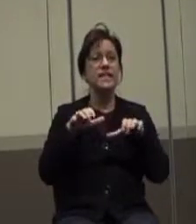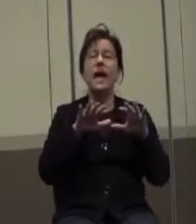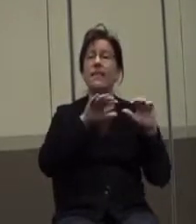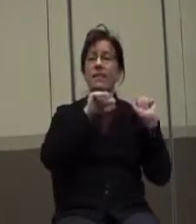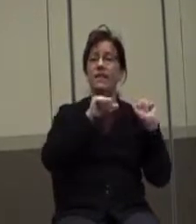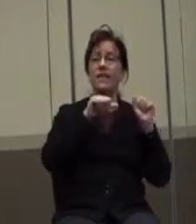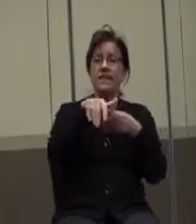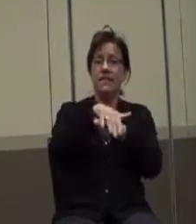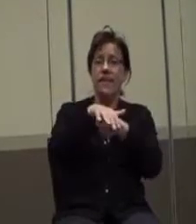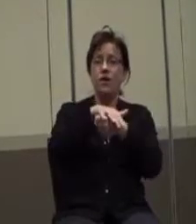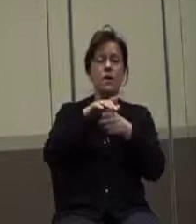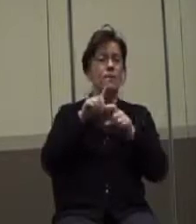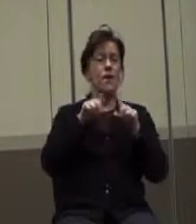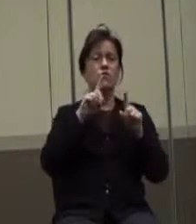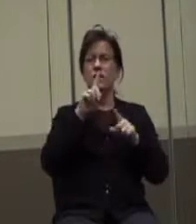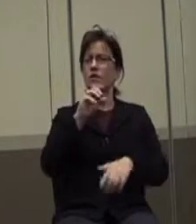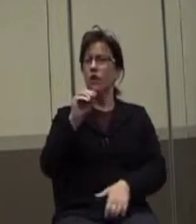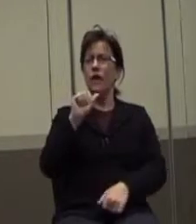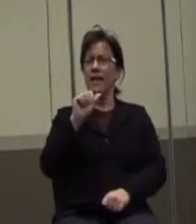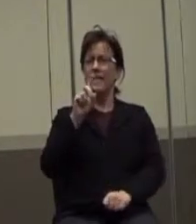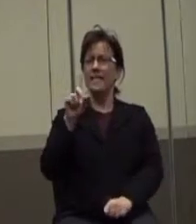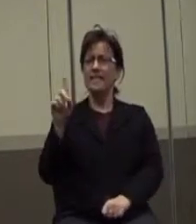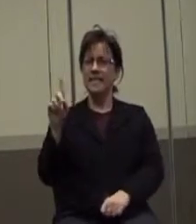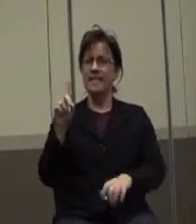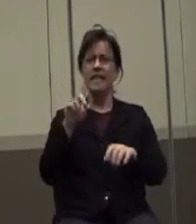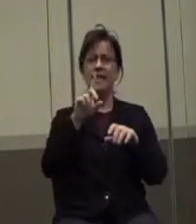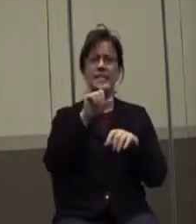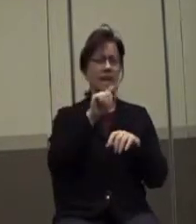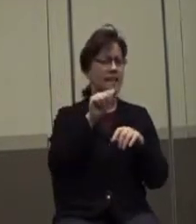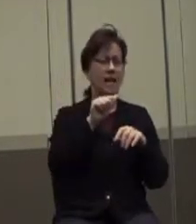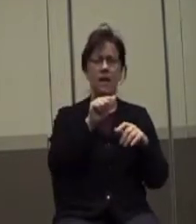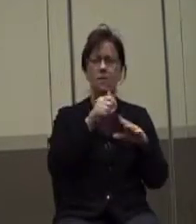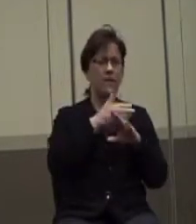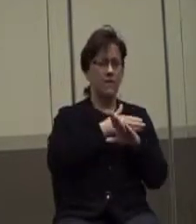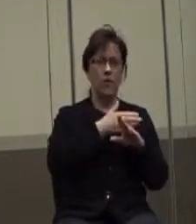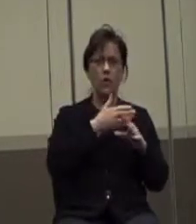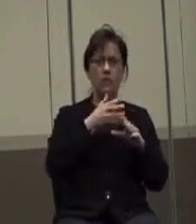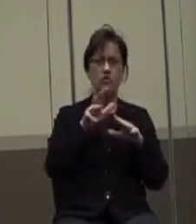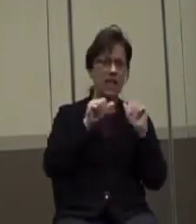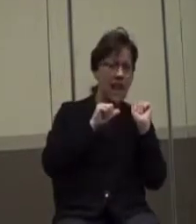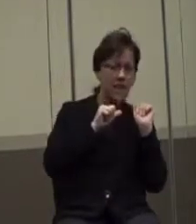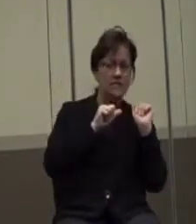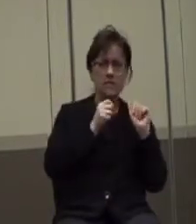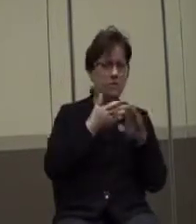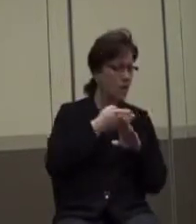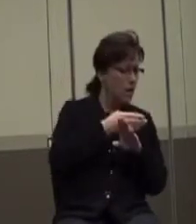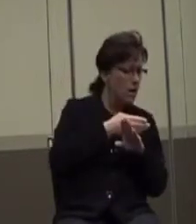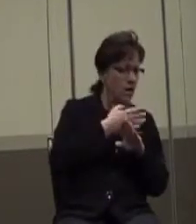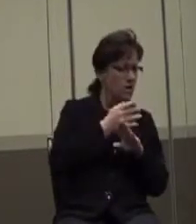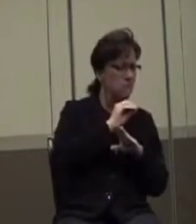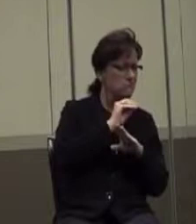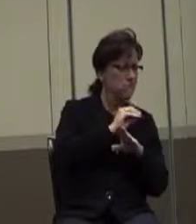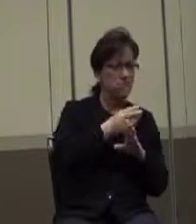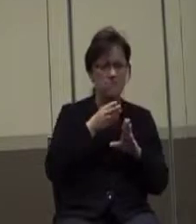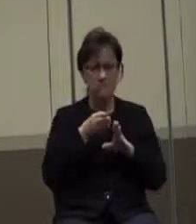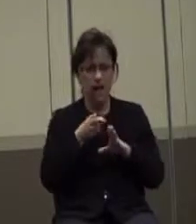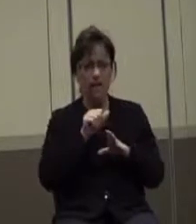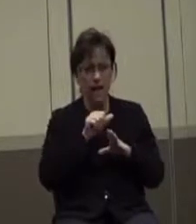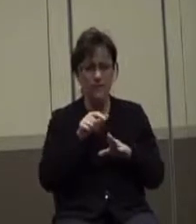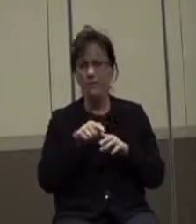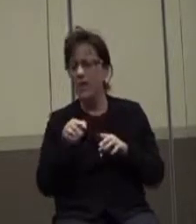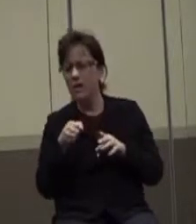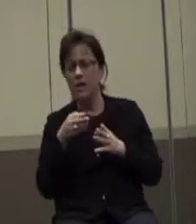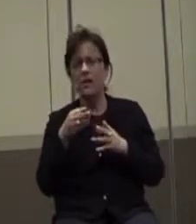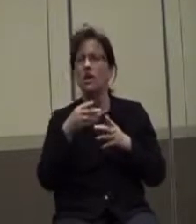area, but there was really no ABC data on what happened right before she left the area. There really wasn't a lot of data. So if you look at it, we try to almost connect